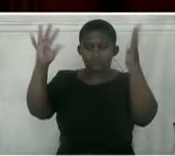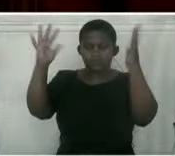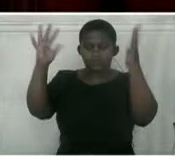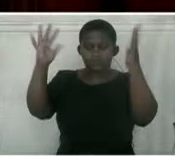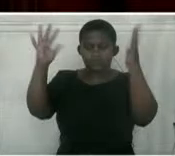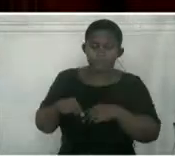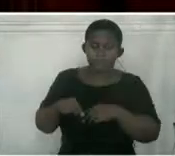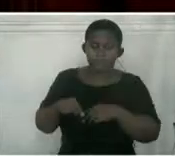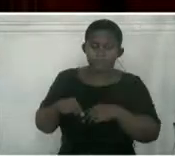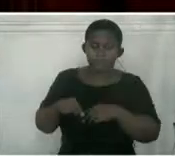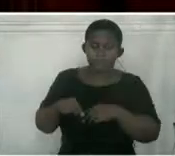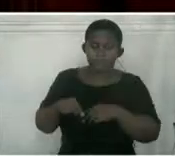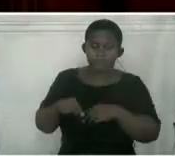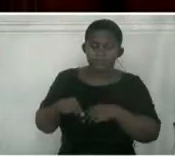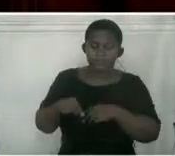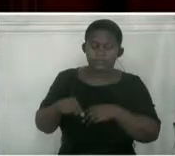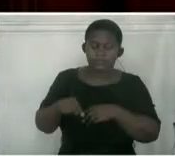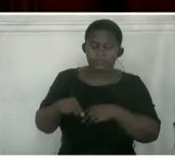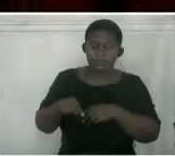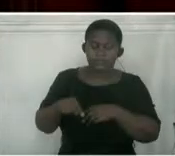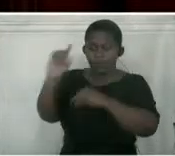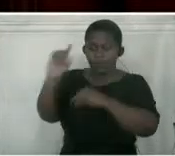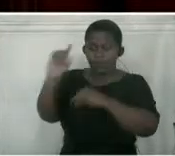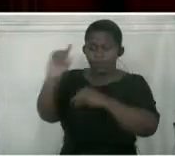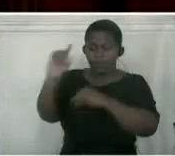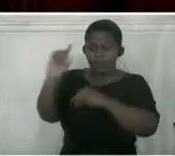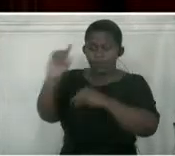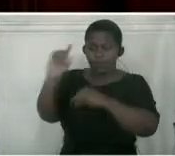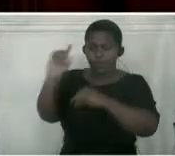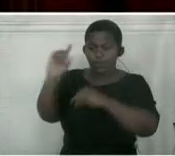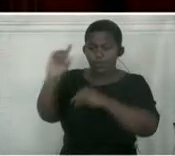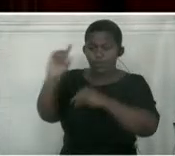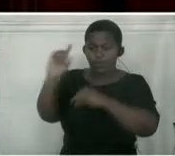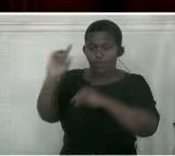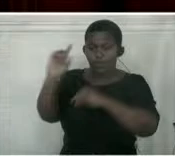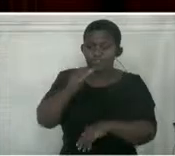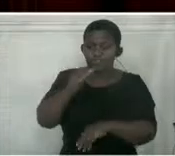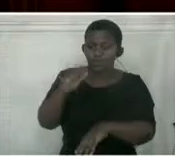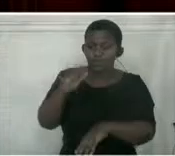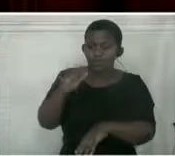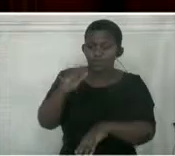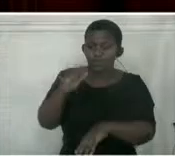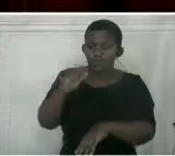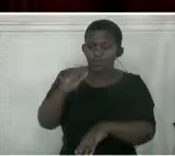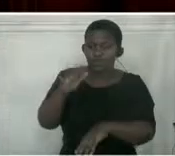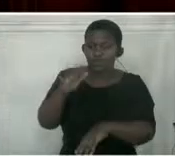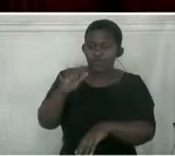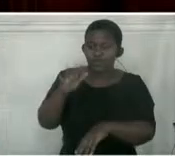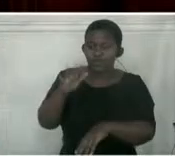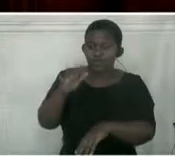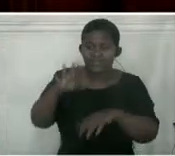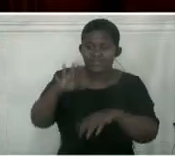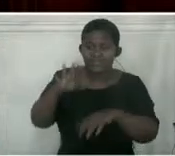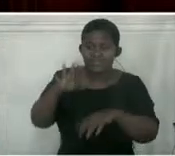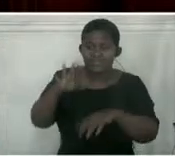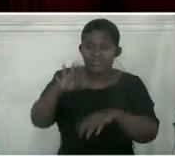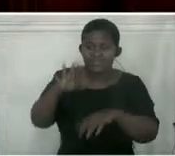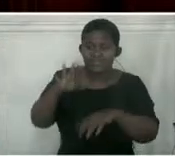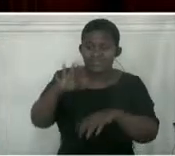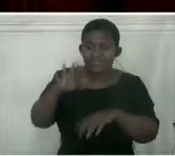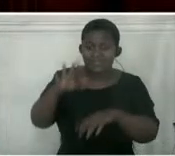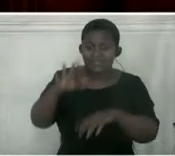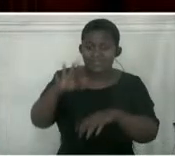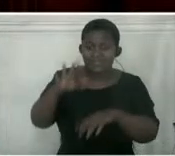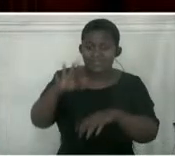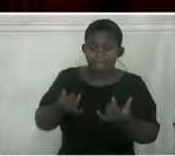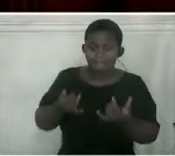advances. We have learned that time is not a luxury available to us. Time is now. The tempo